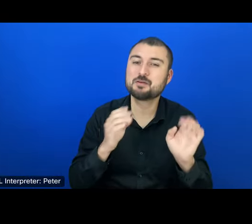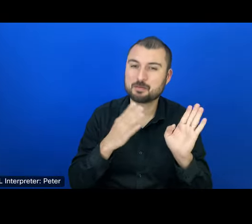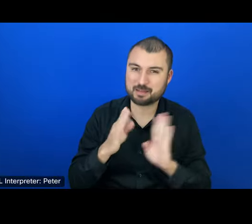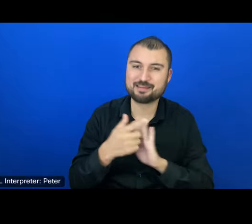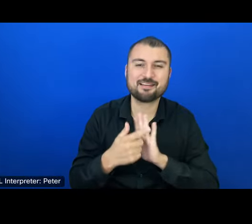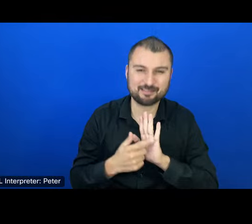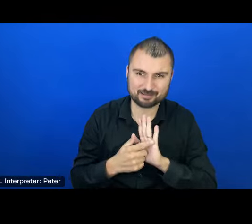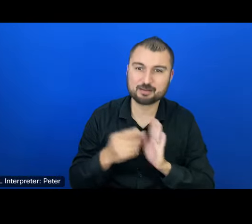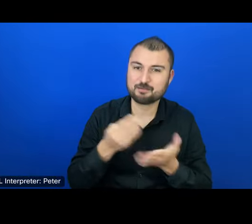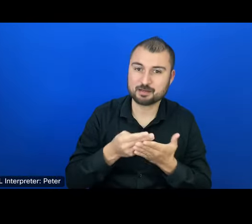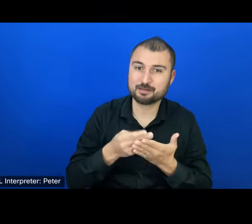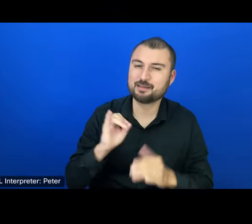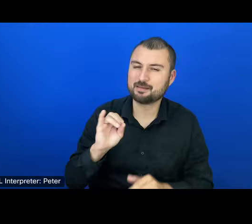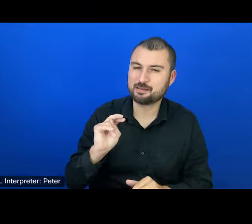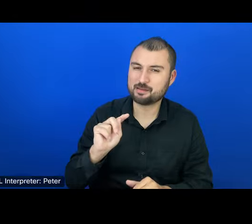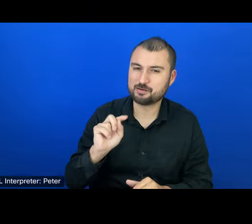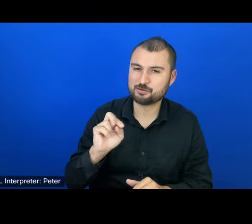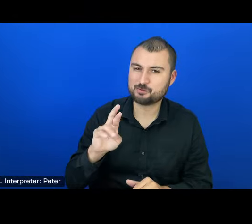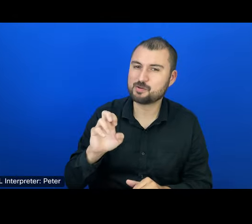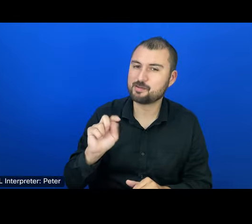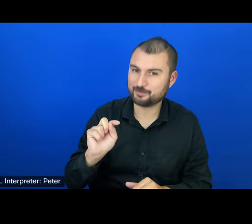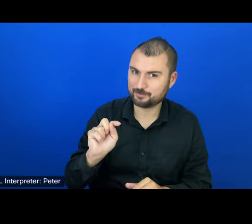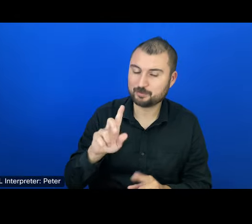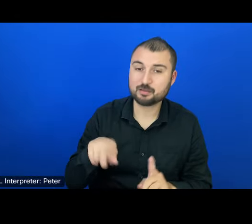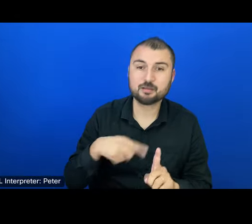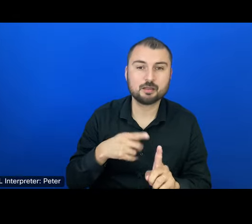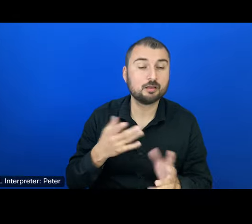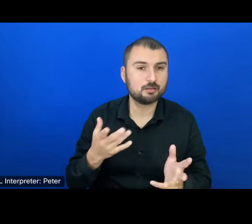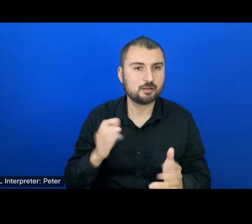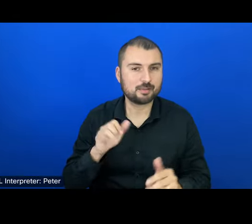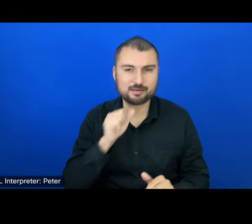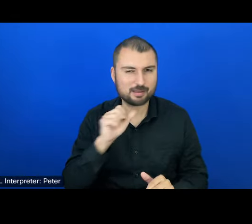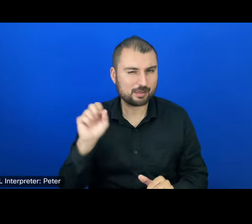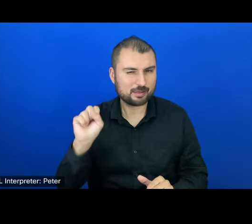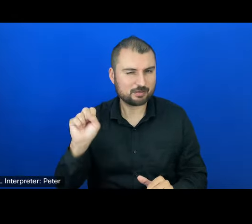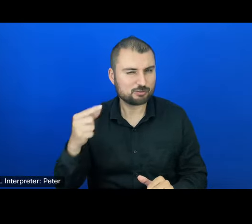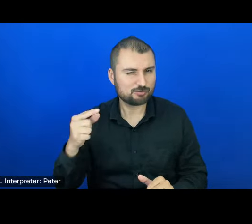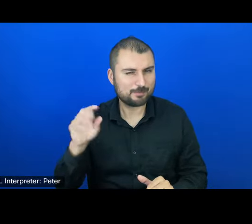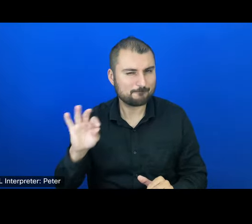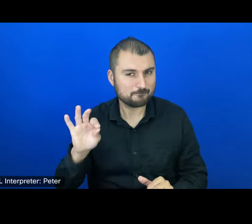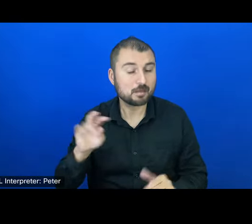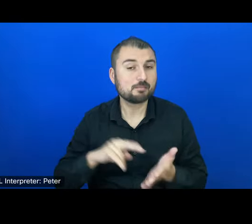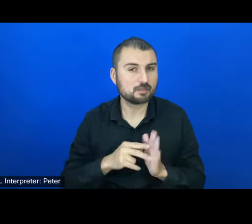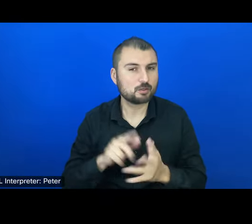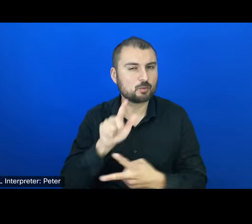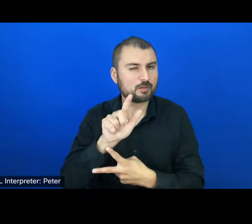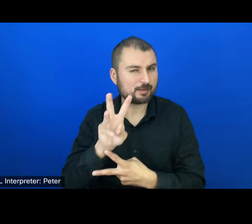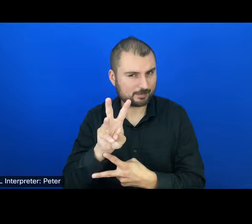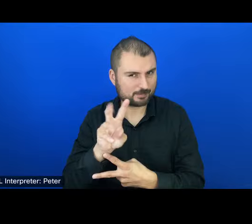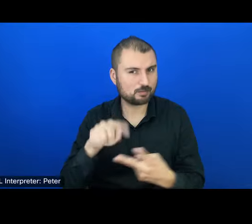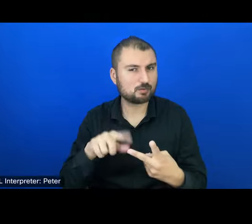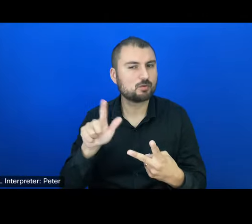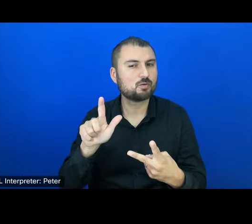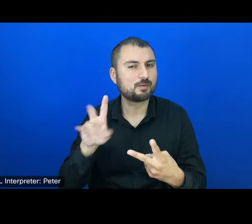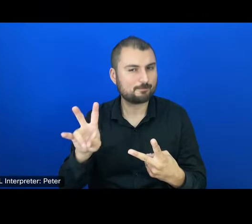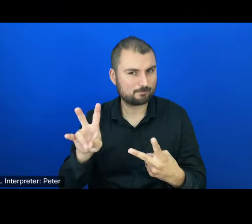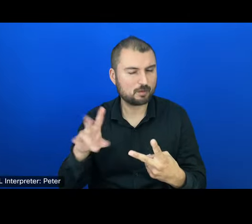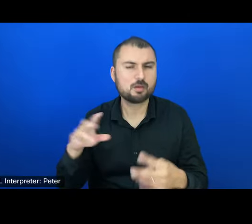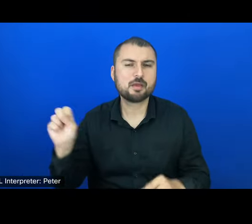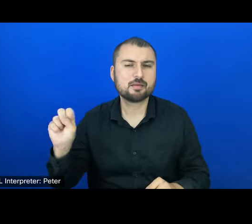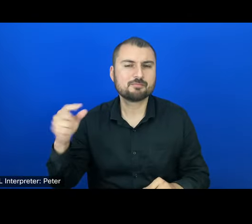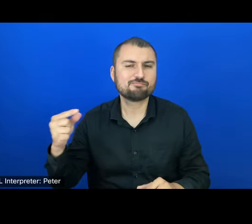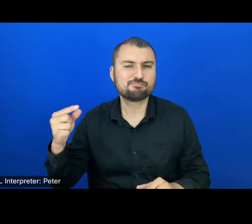so that was interest, yeah. Right, so that's not SGF. So for 26 and 27, what would SGF